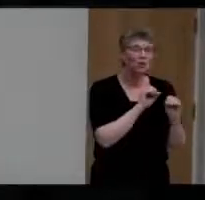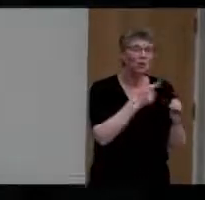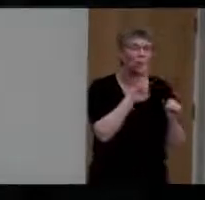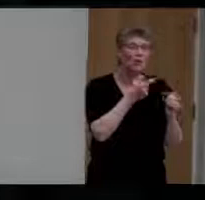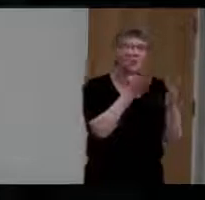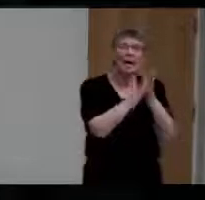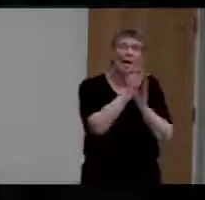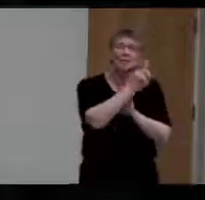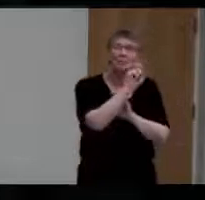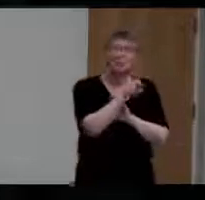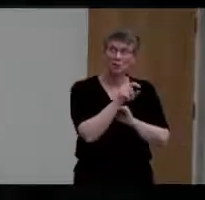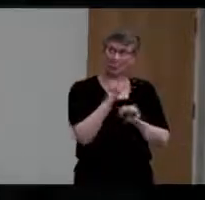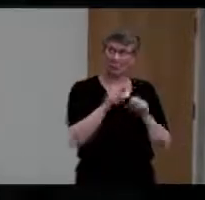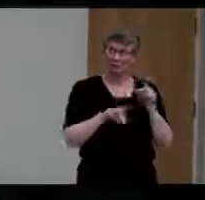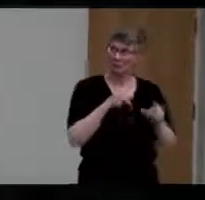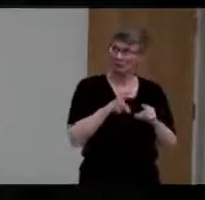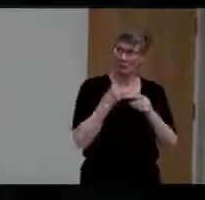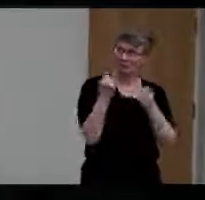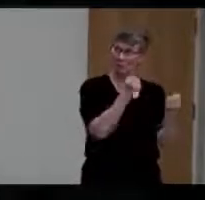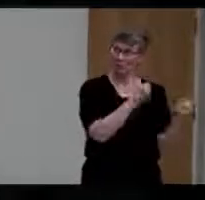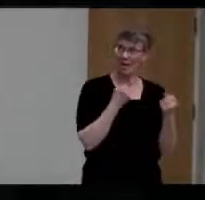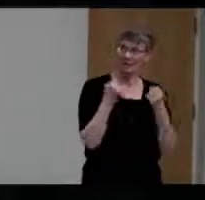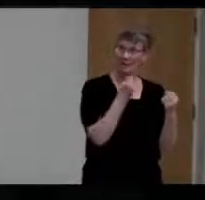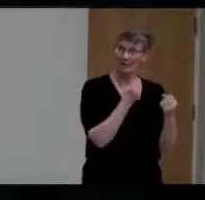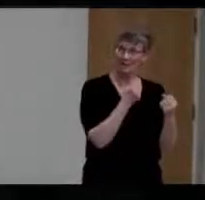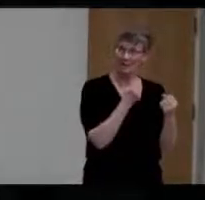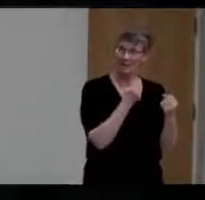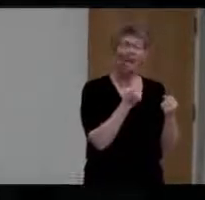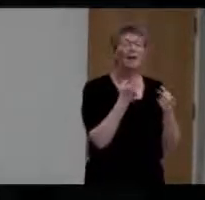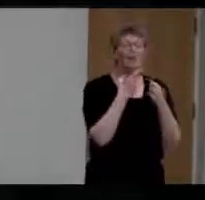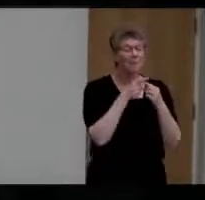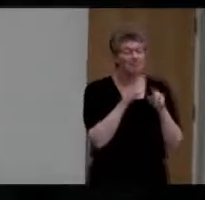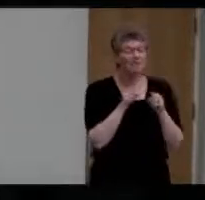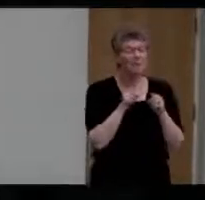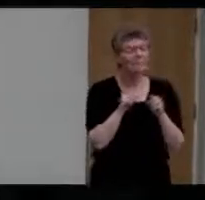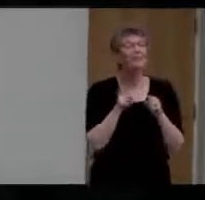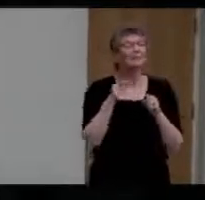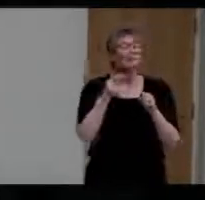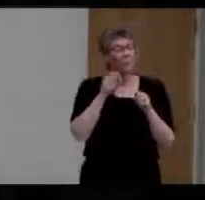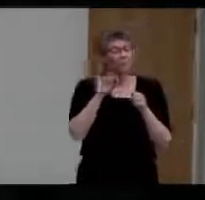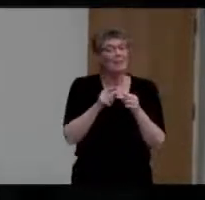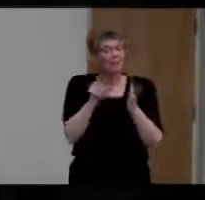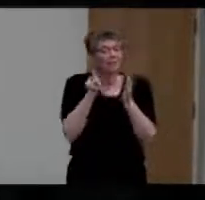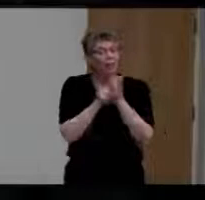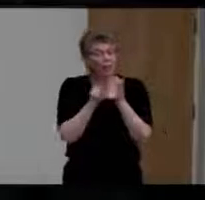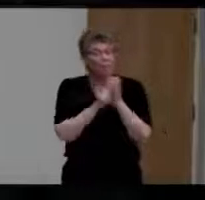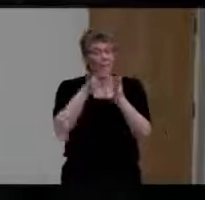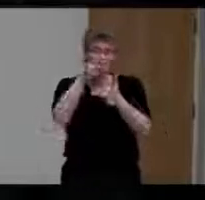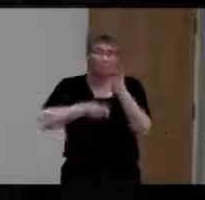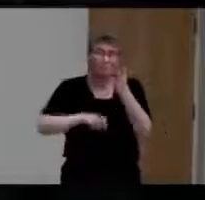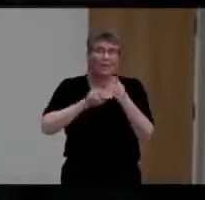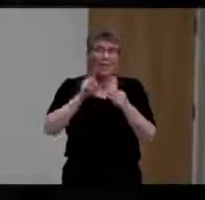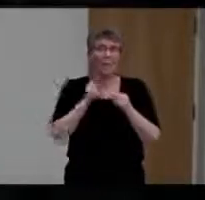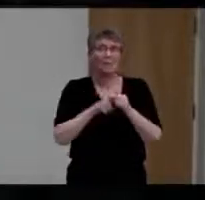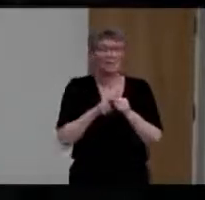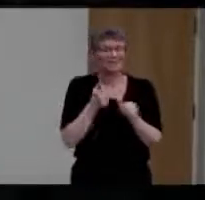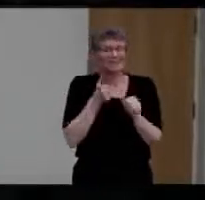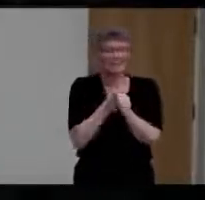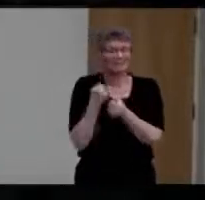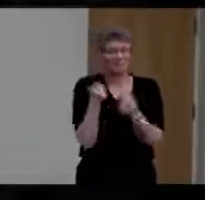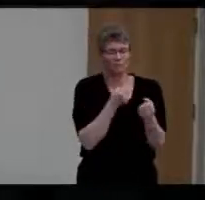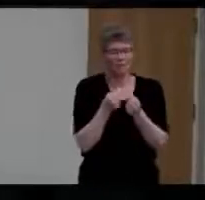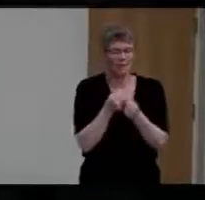unfortunately, I'm not trying to manifest it, we will see a high-profile accident at some point where an automated vehicle will plow through a crosswalk